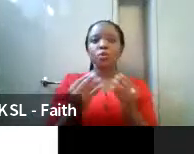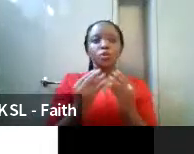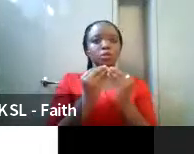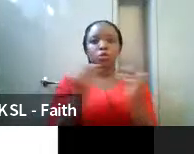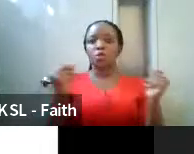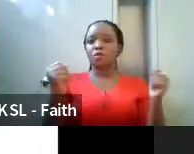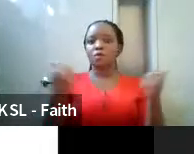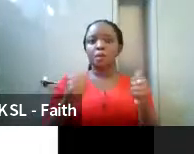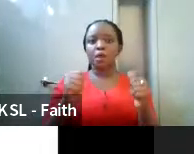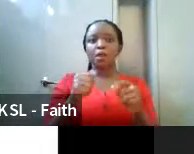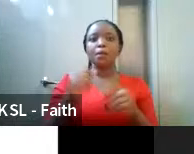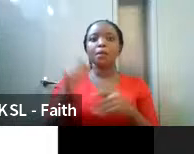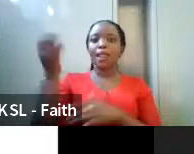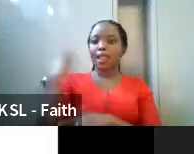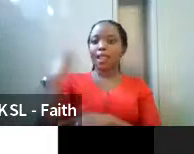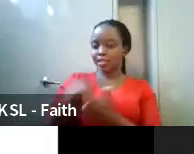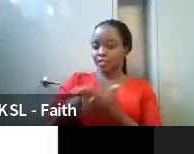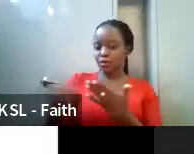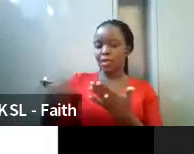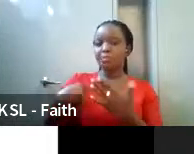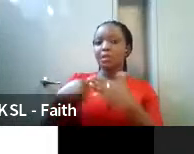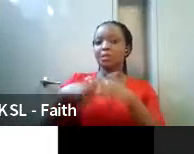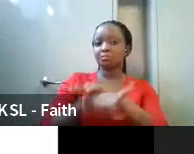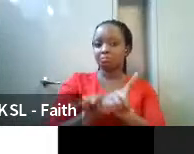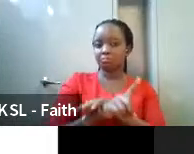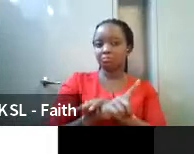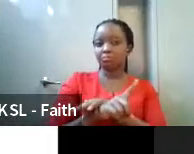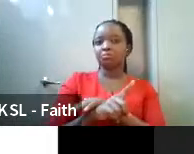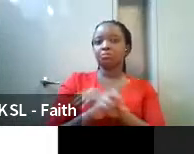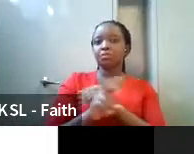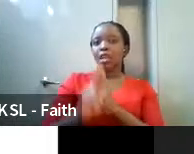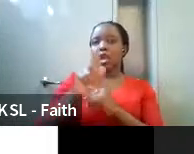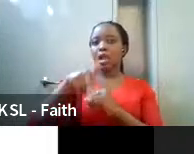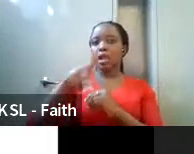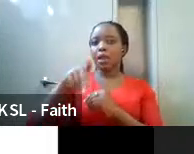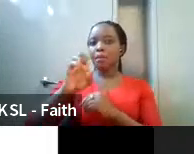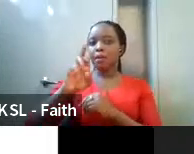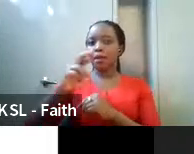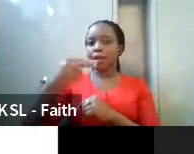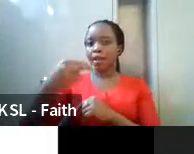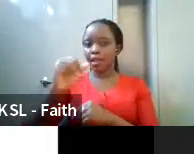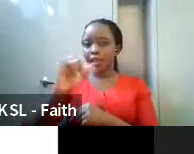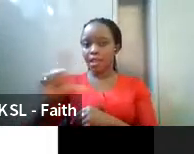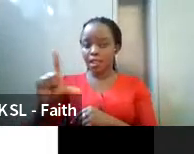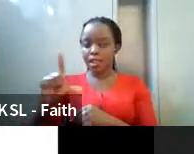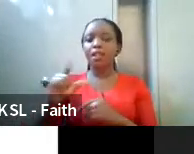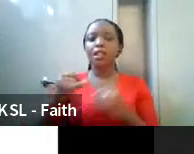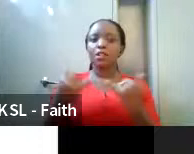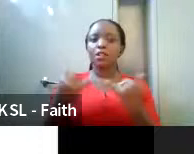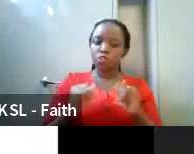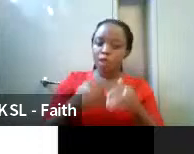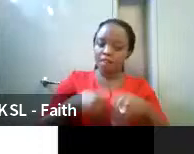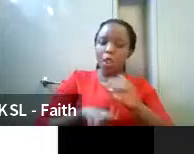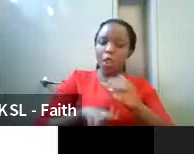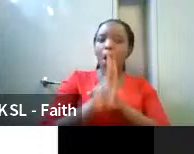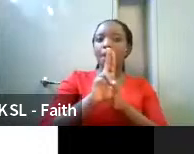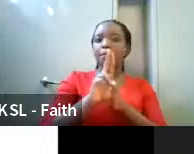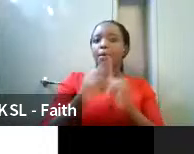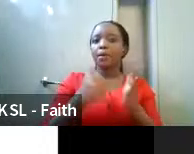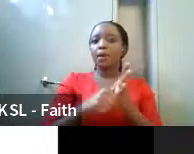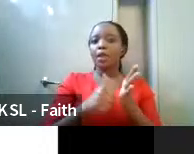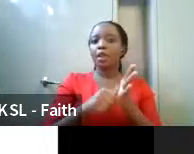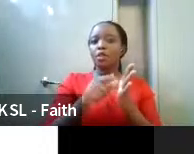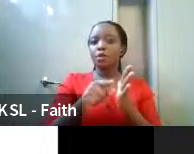resolved. So last week I went there at Upper Hill to follow up the issue. So they send a